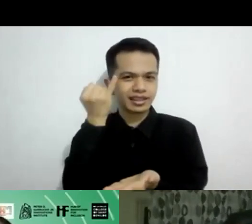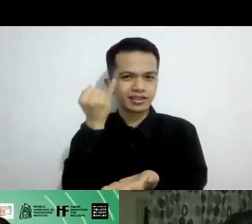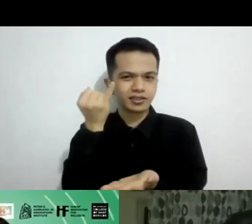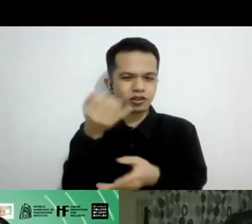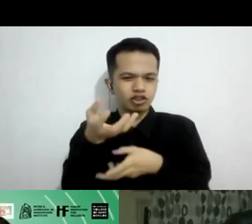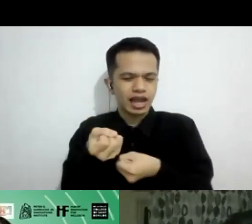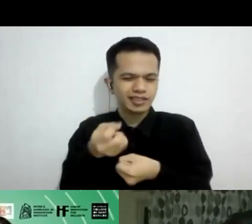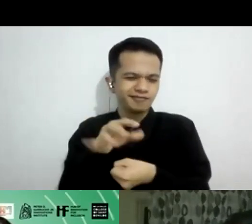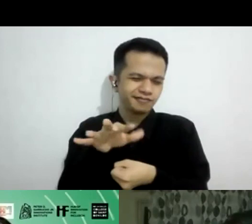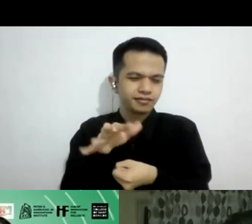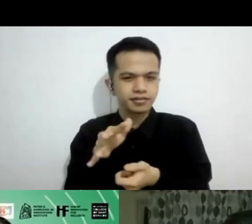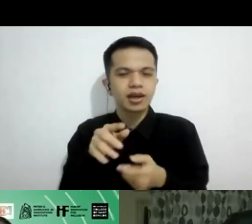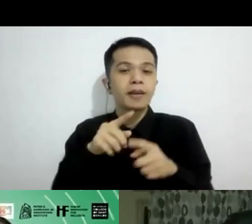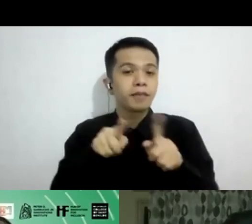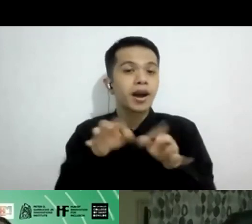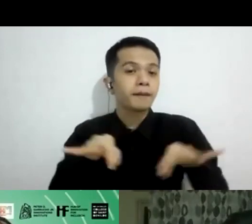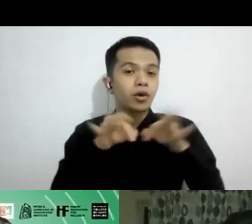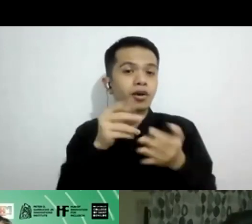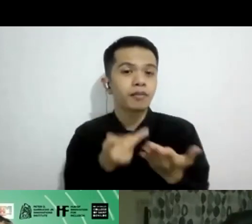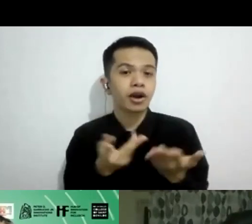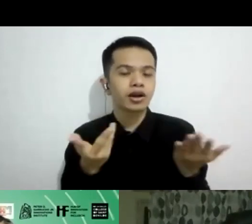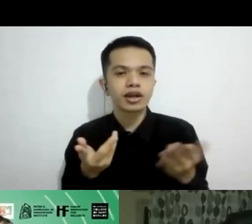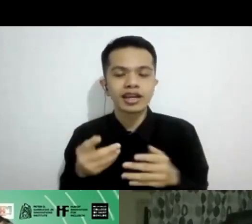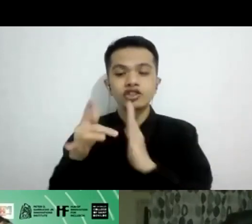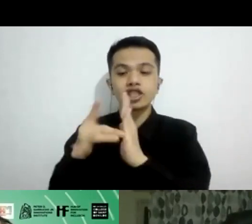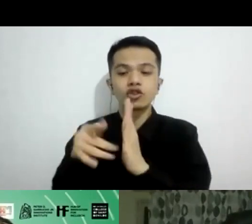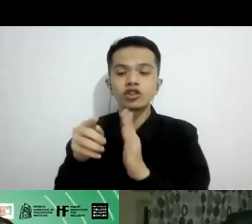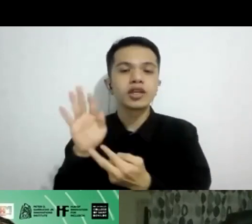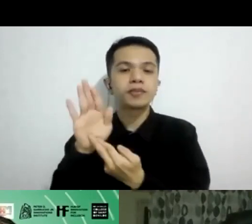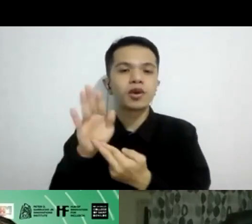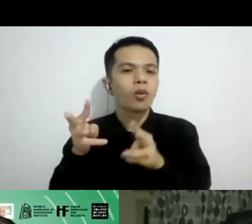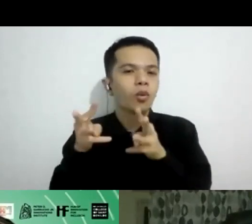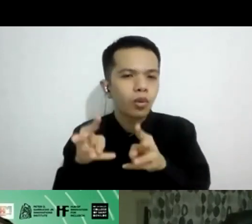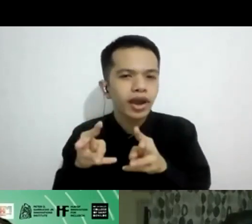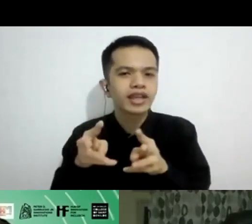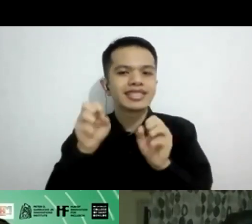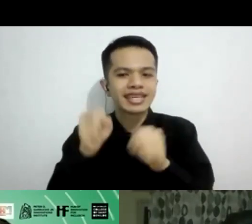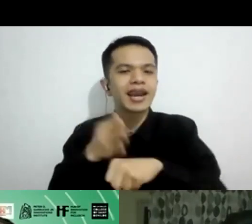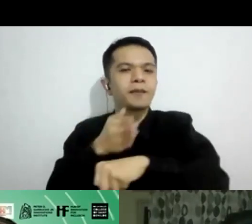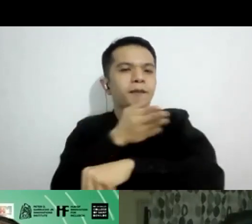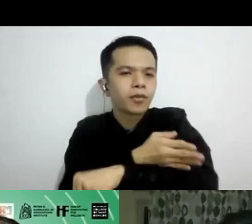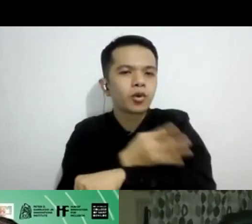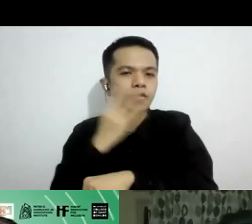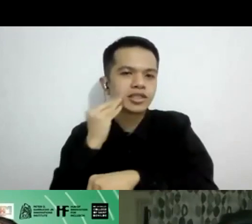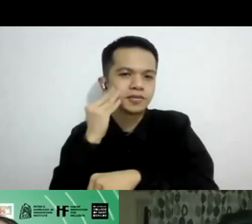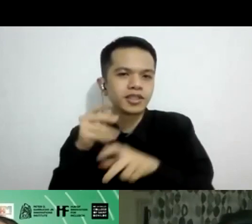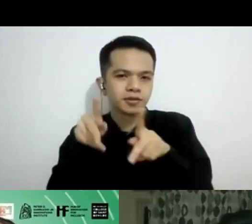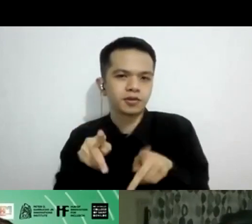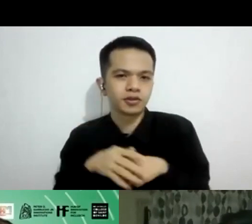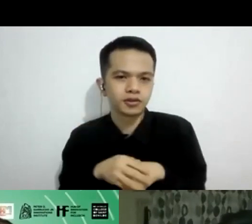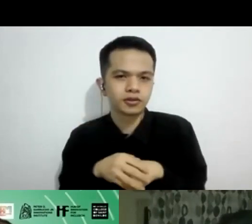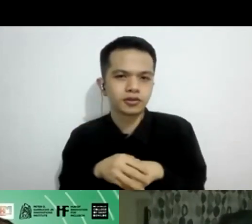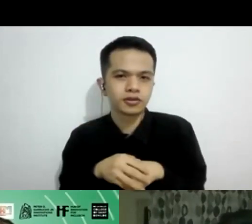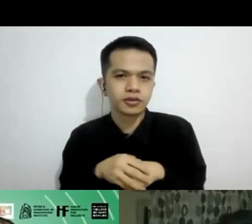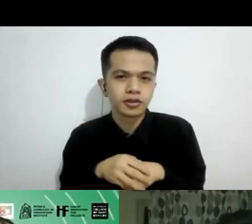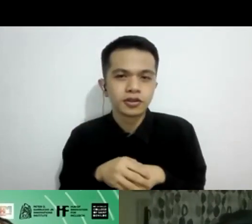there. But the important part is for me, these technologies represent ways that we can improve the human experience. And